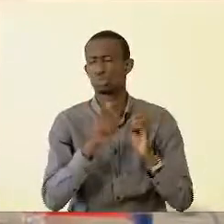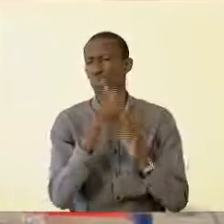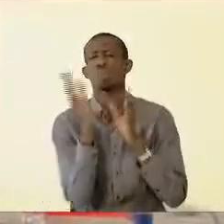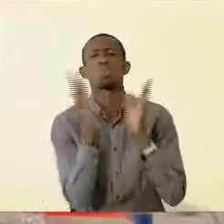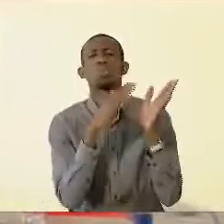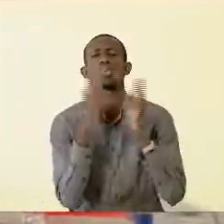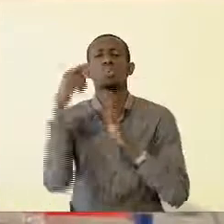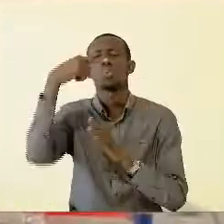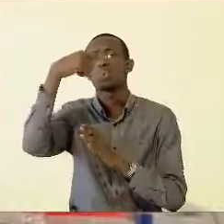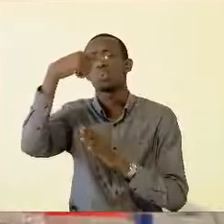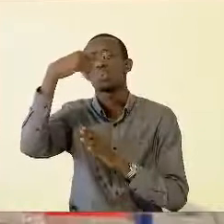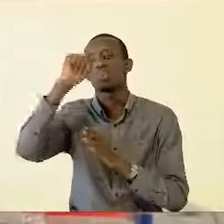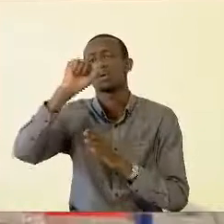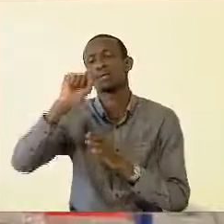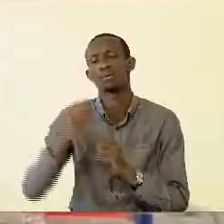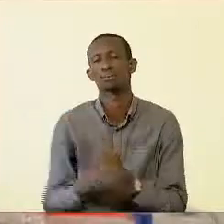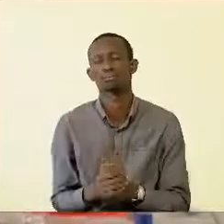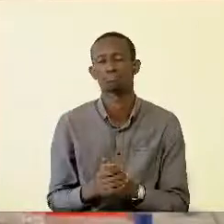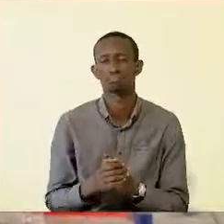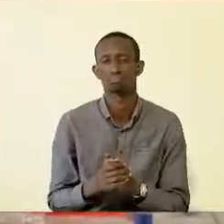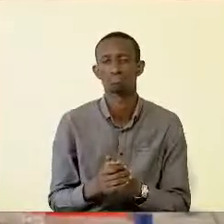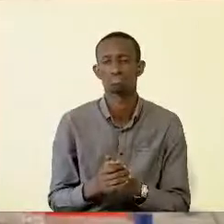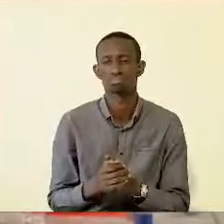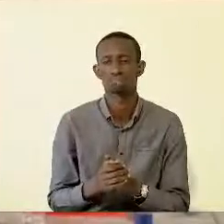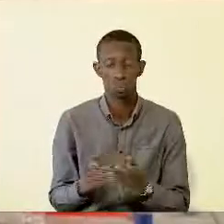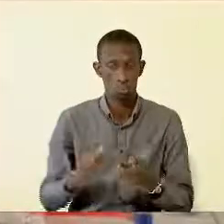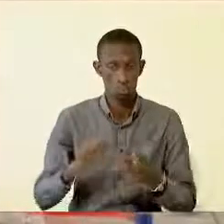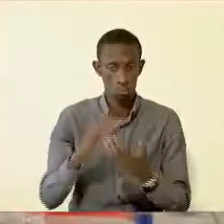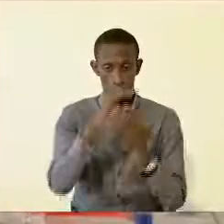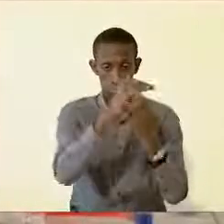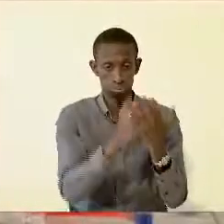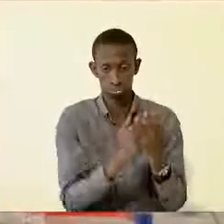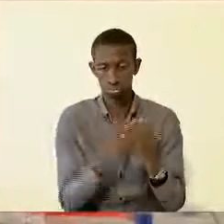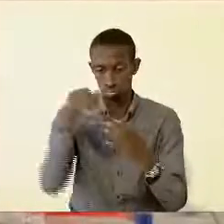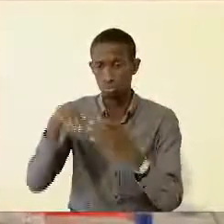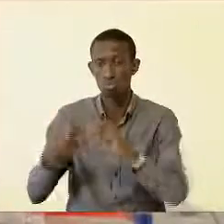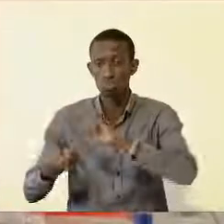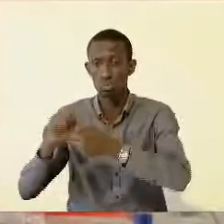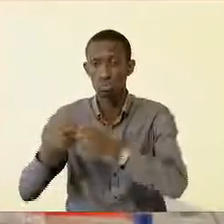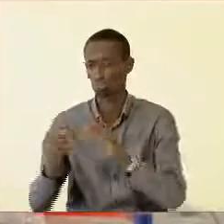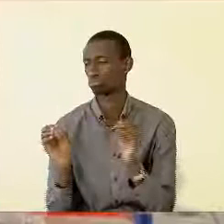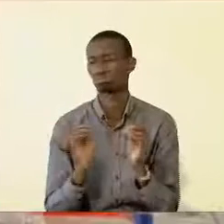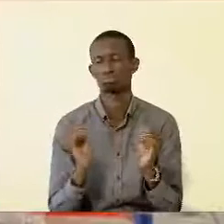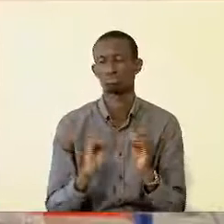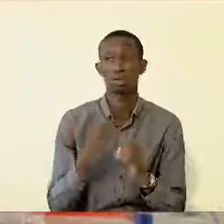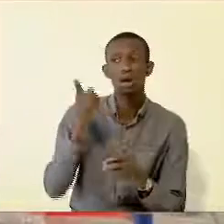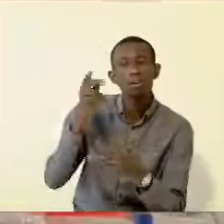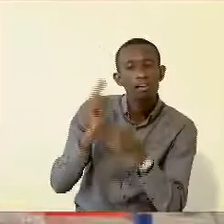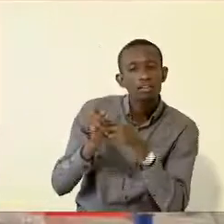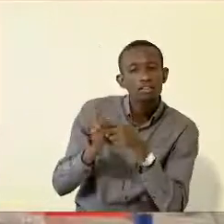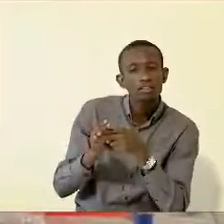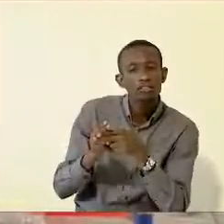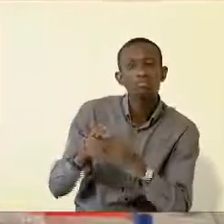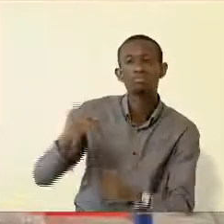cannot classify it among the alkali metals. And here there is a name, alkali